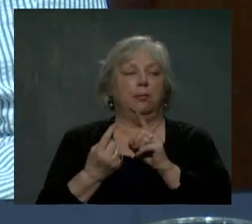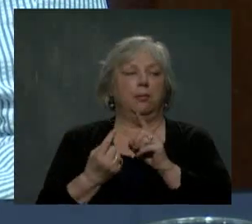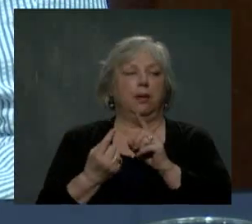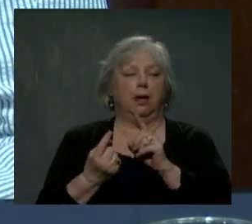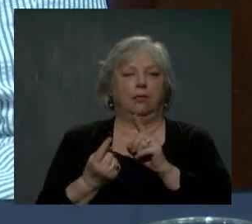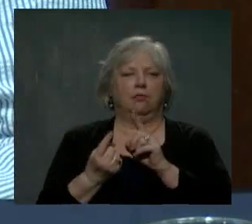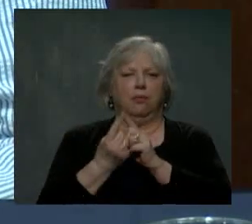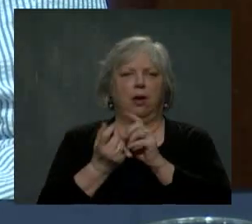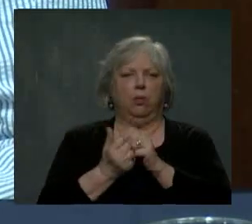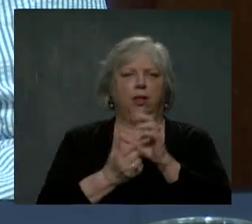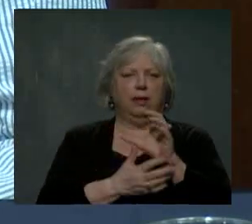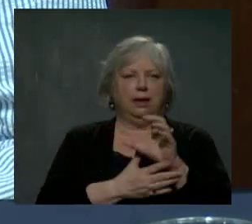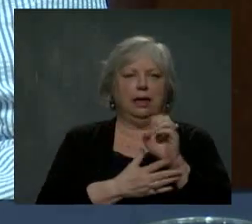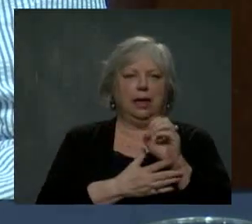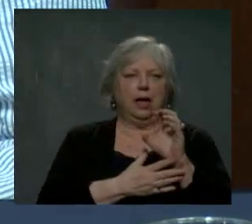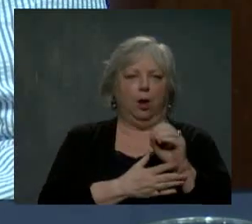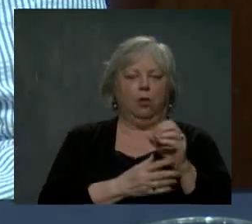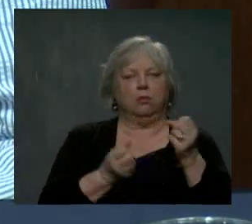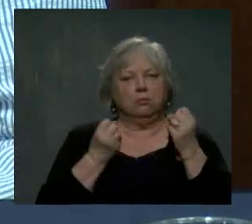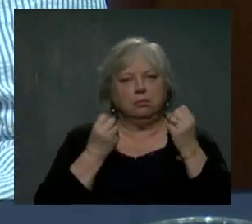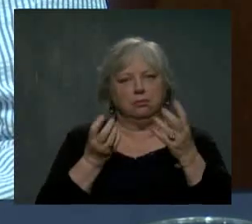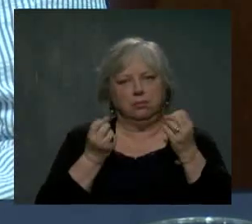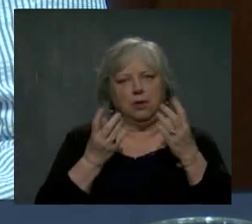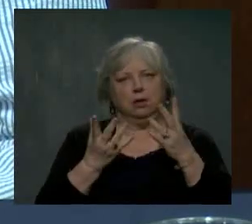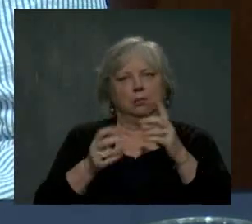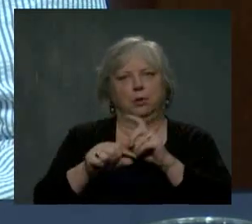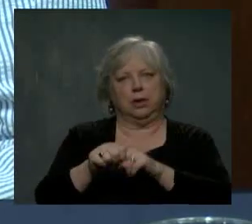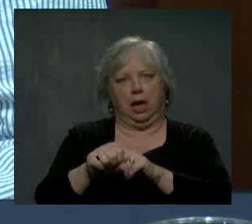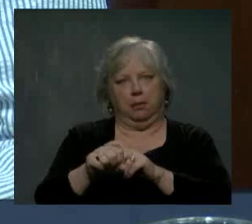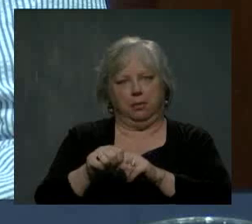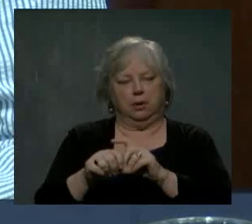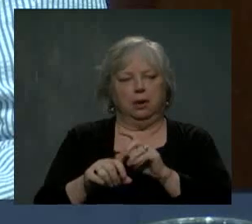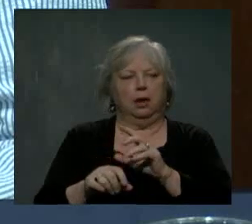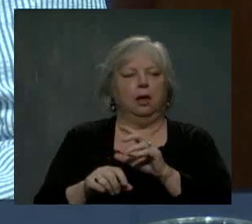I've met with the CEO on multiple occasions.